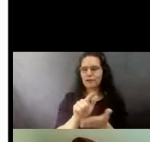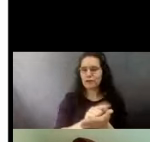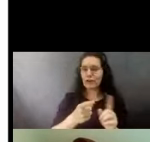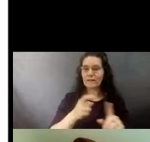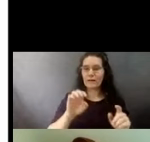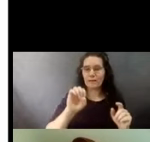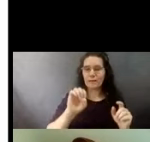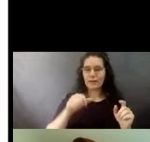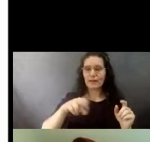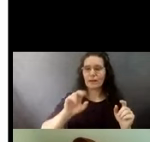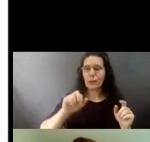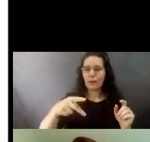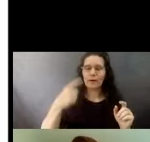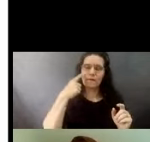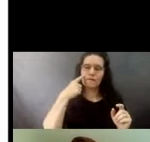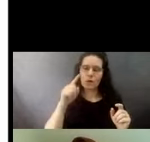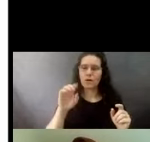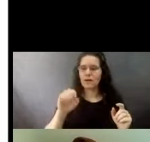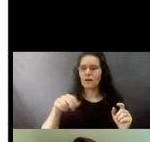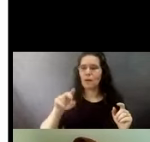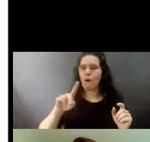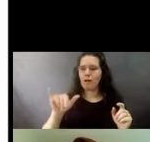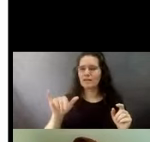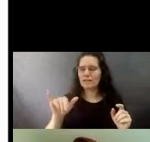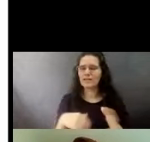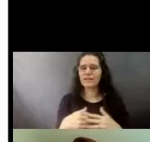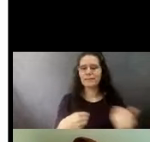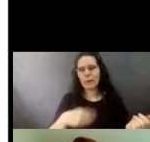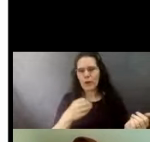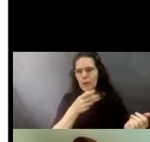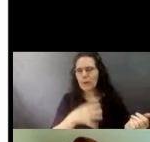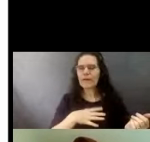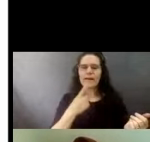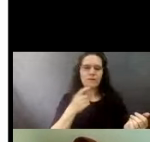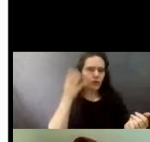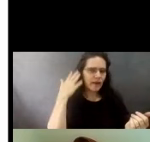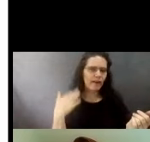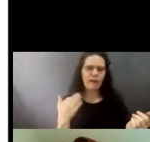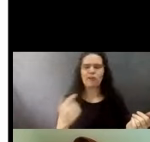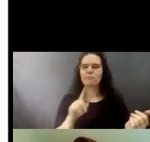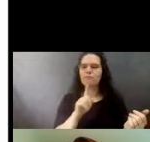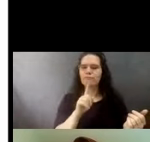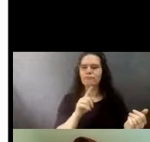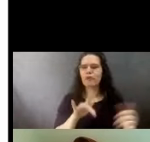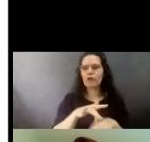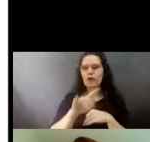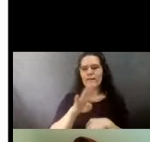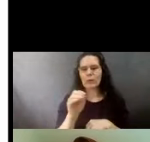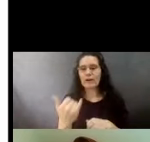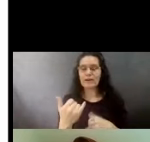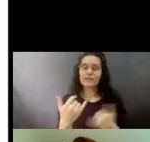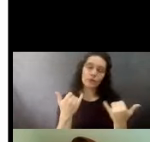and I'm a white woman with red hair. I'm in my early 40s, and I'm wearing glasses today.